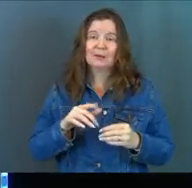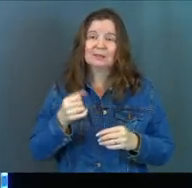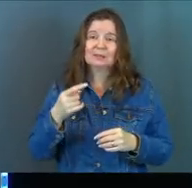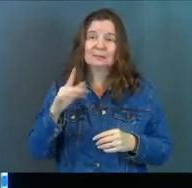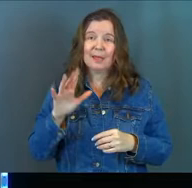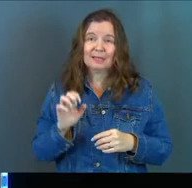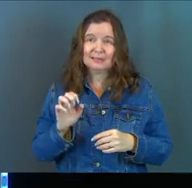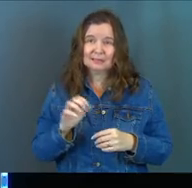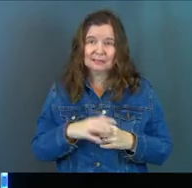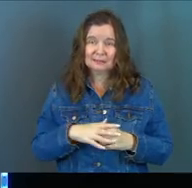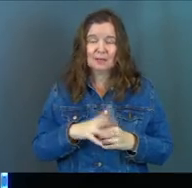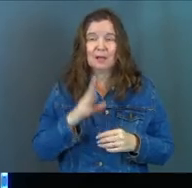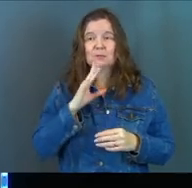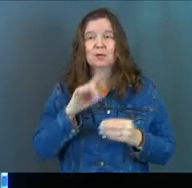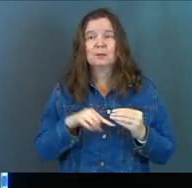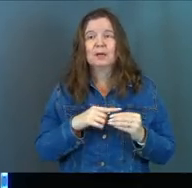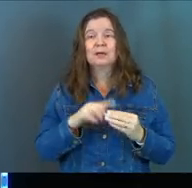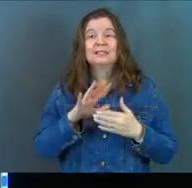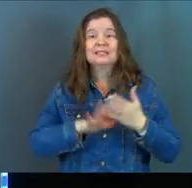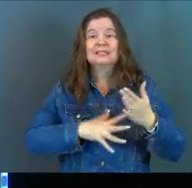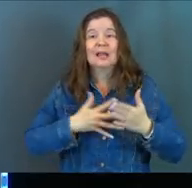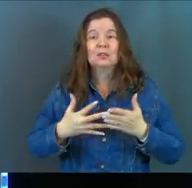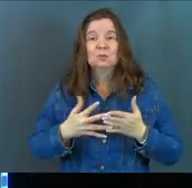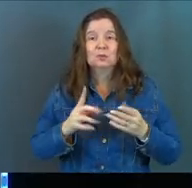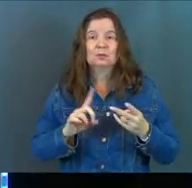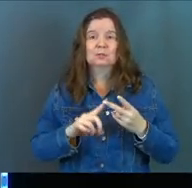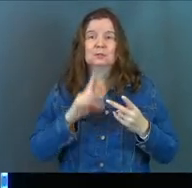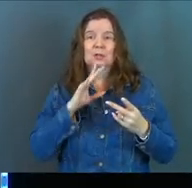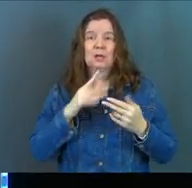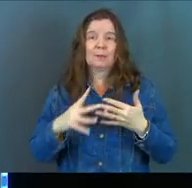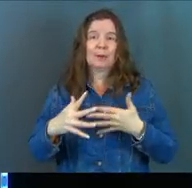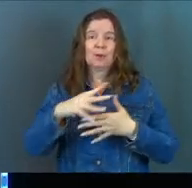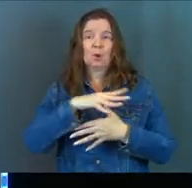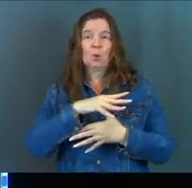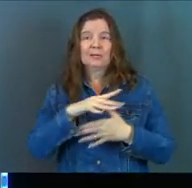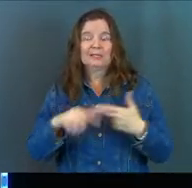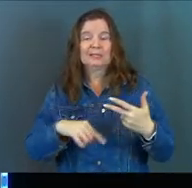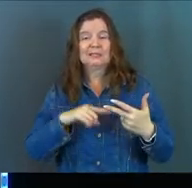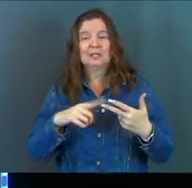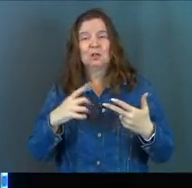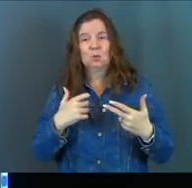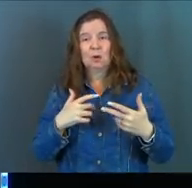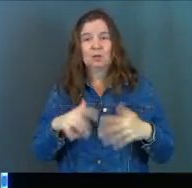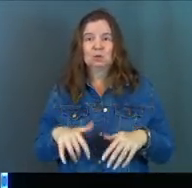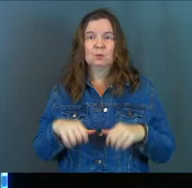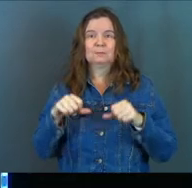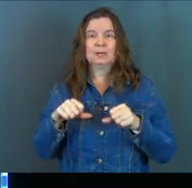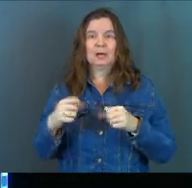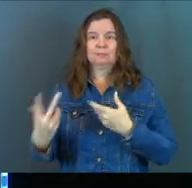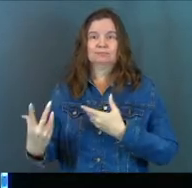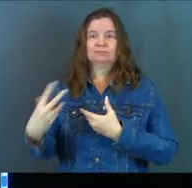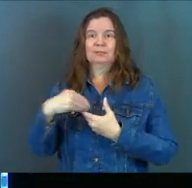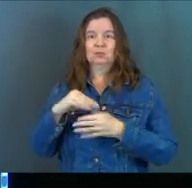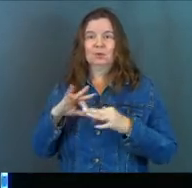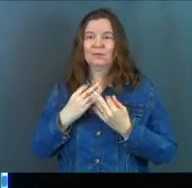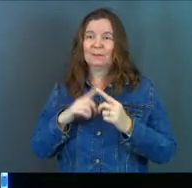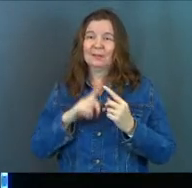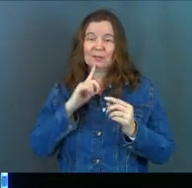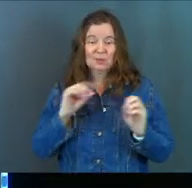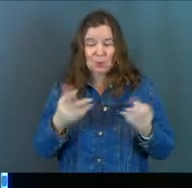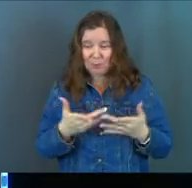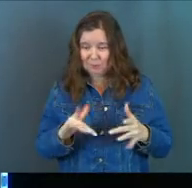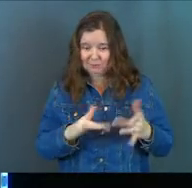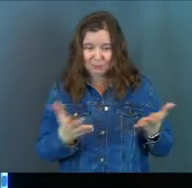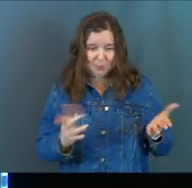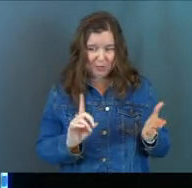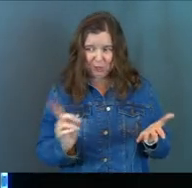space. Right, I'm talking about schedules, and I'm talking about priorities, and you want to adopt the treadmill into the family, but there's no